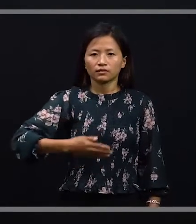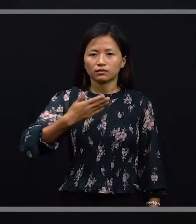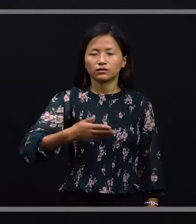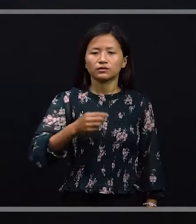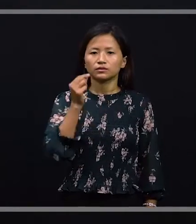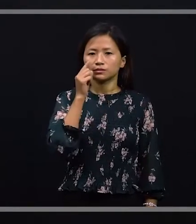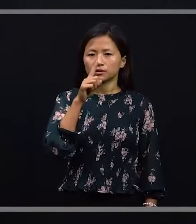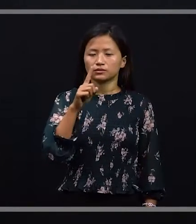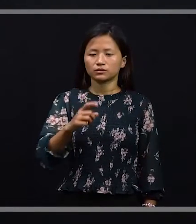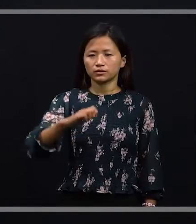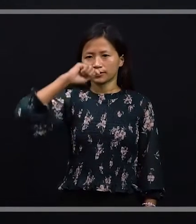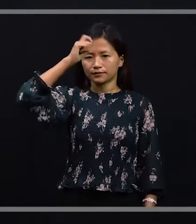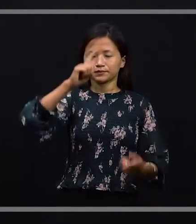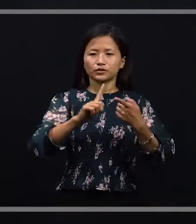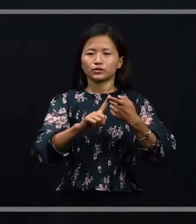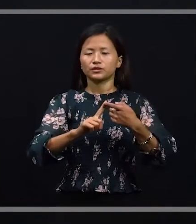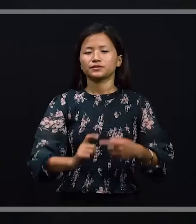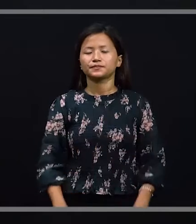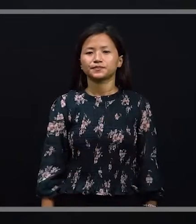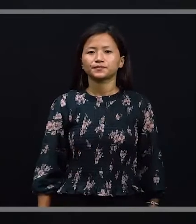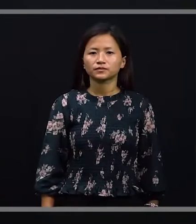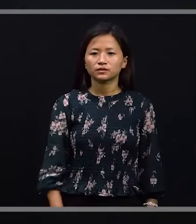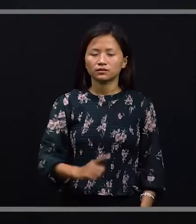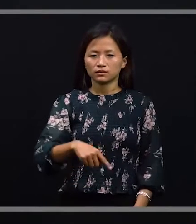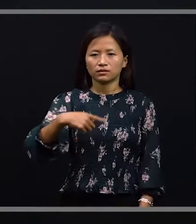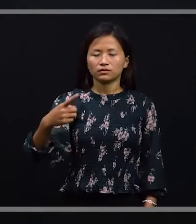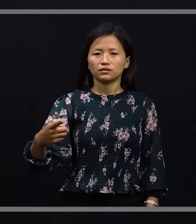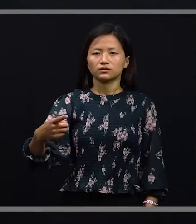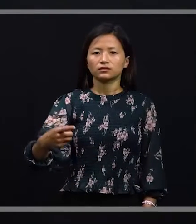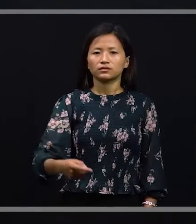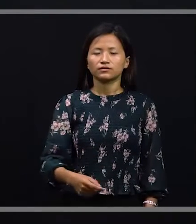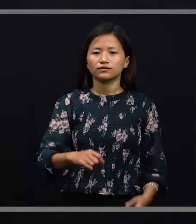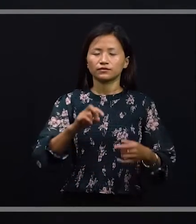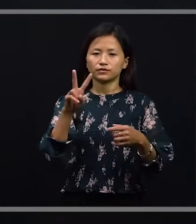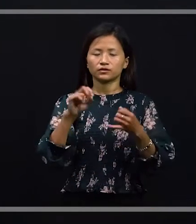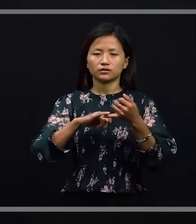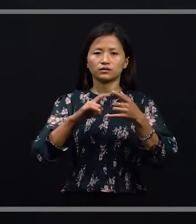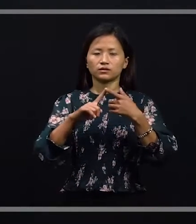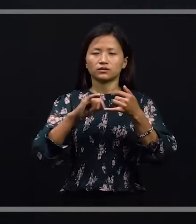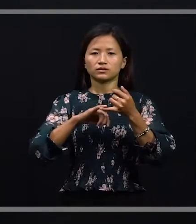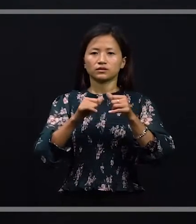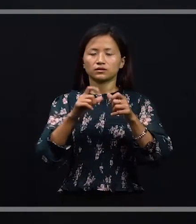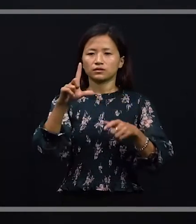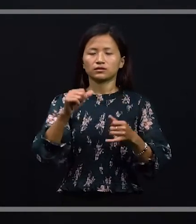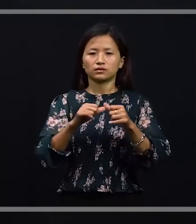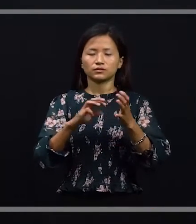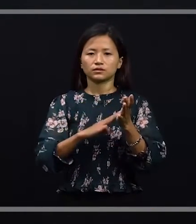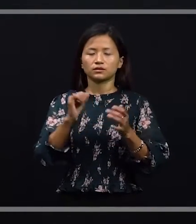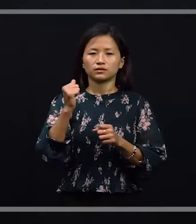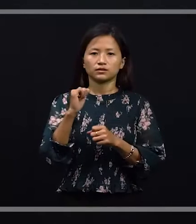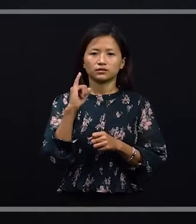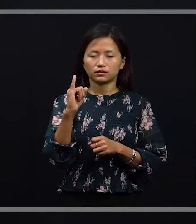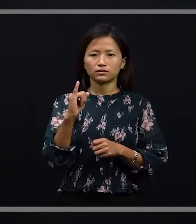Okay, I will read out some of them. So this Jyotiba Phule, what he did was, he decided to give justice